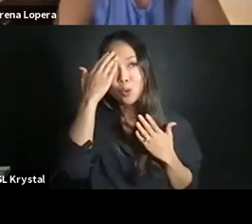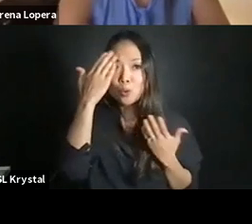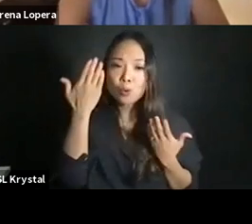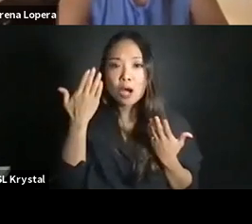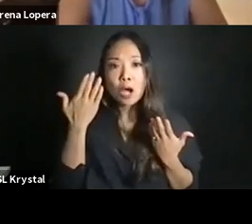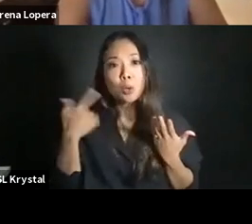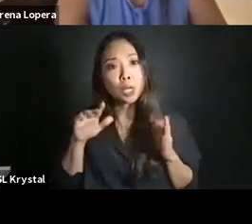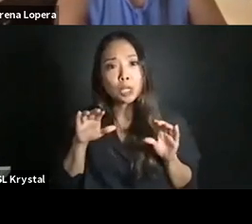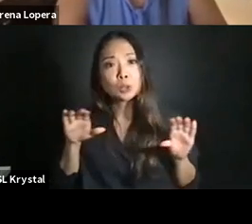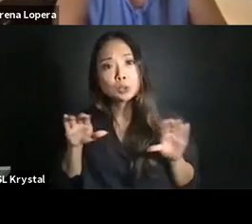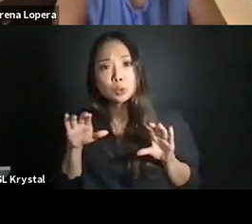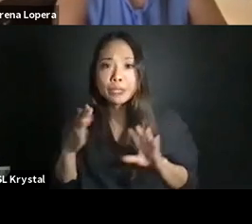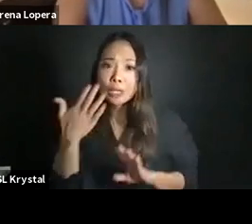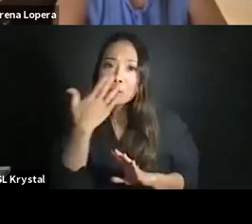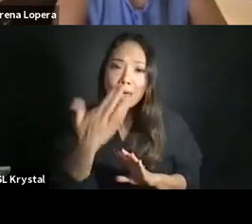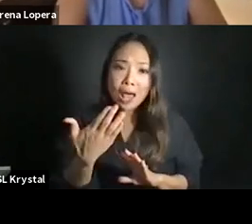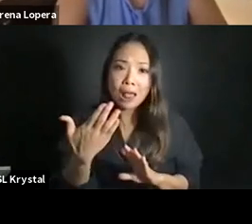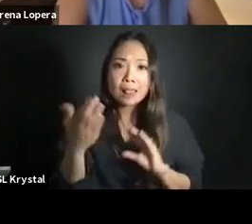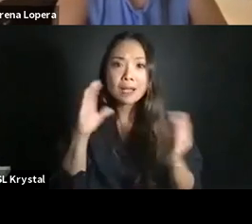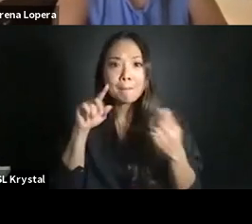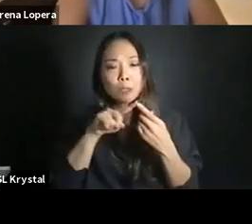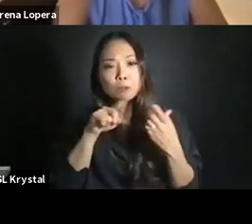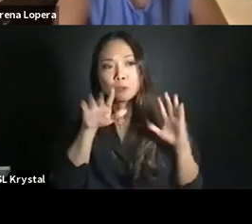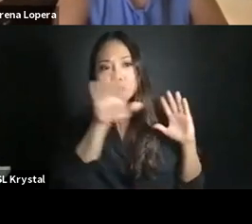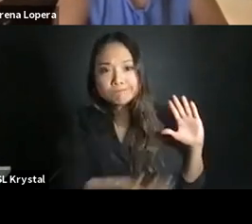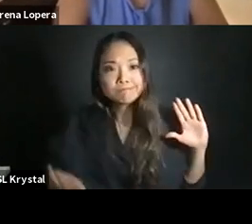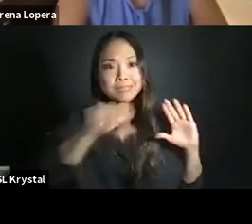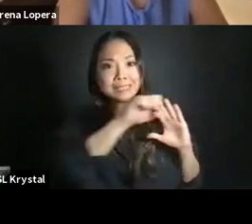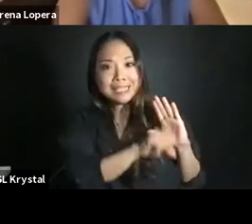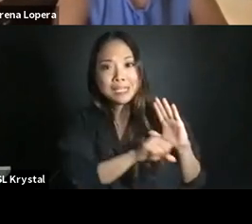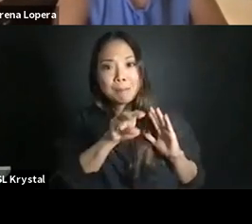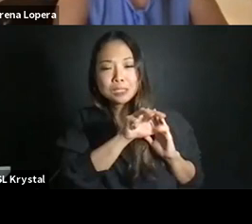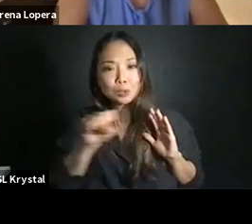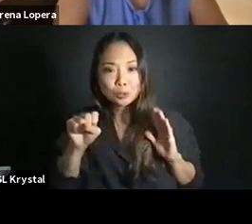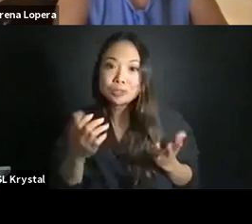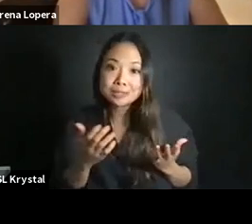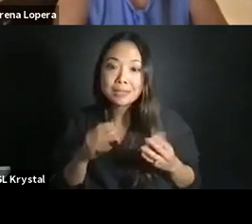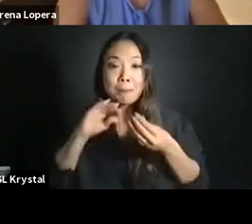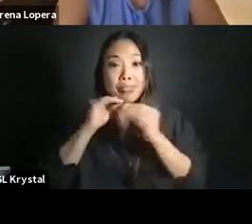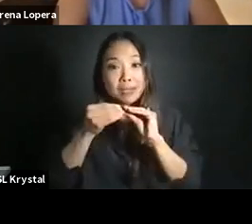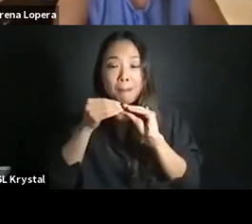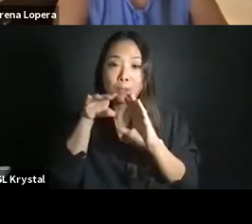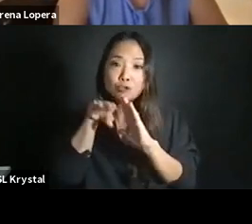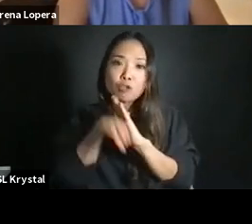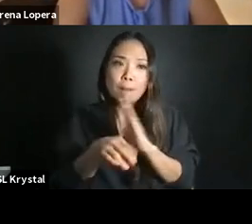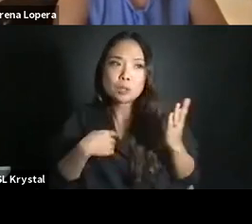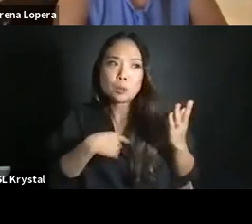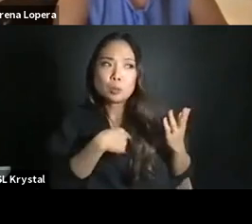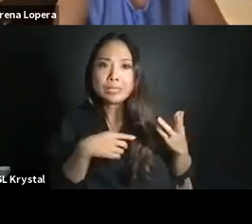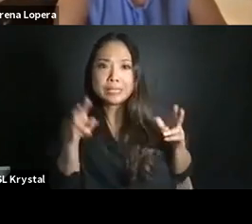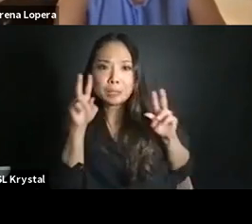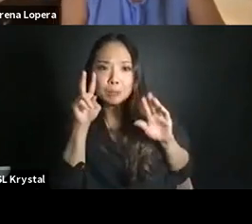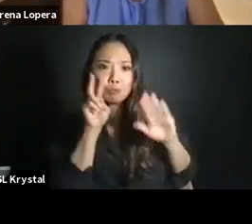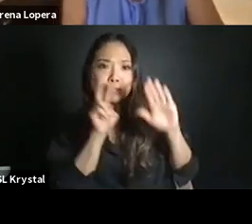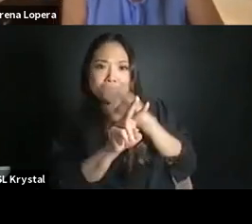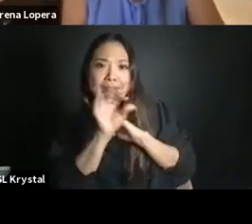relatively well compared to the state as a whole and then the drop in numbers as we've we anticipated are very scary